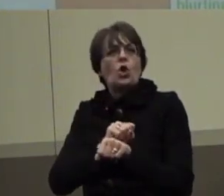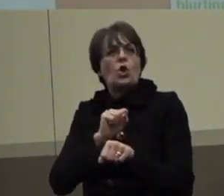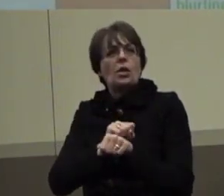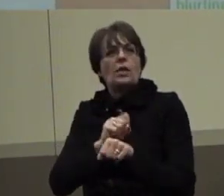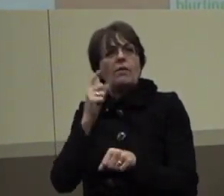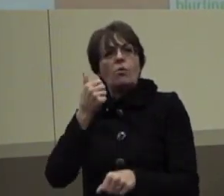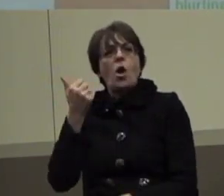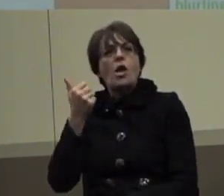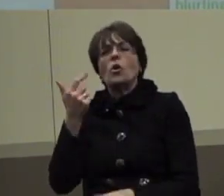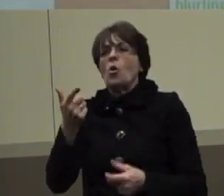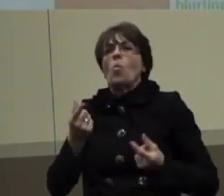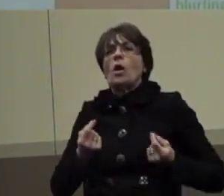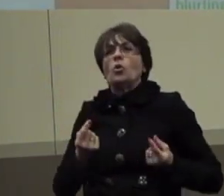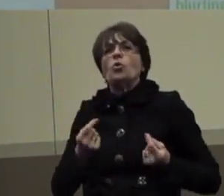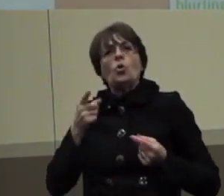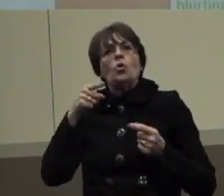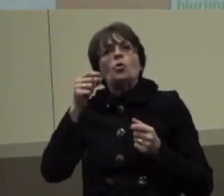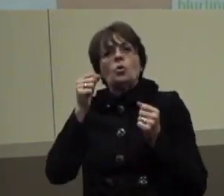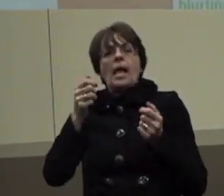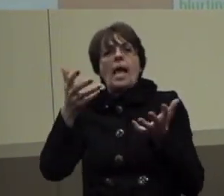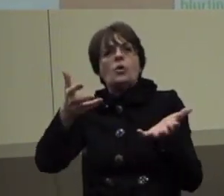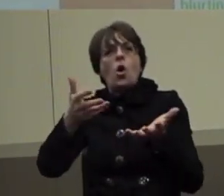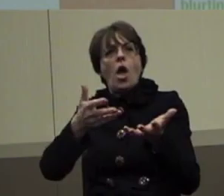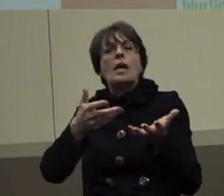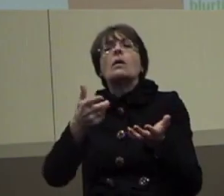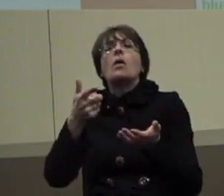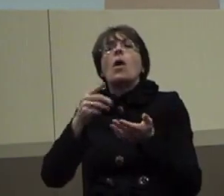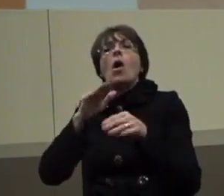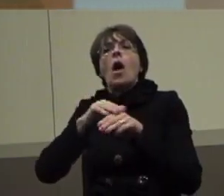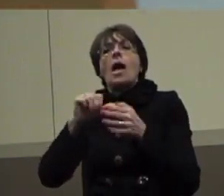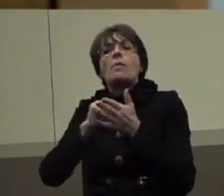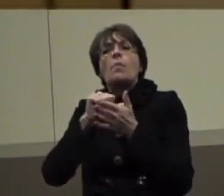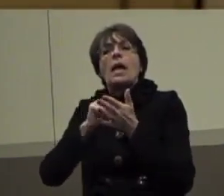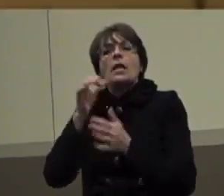would you do? And you can talk to the person beside you on page 19. Use that